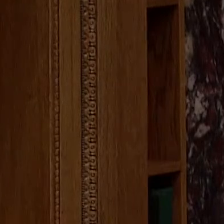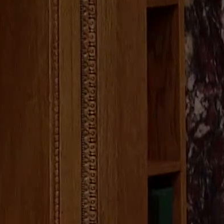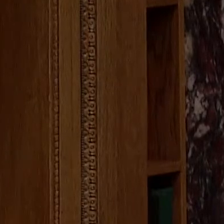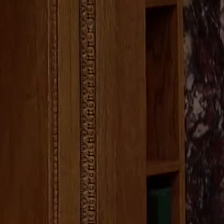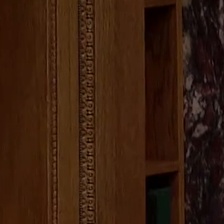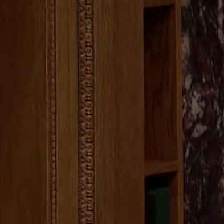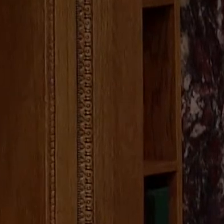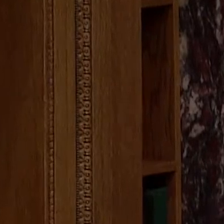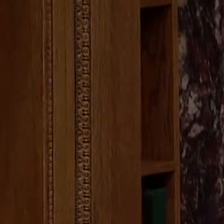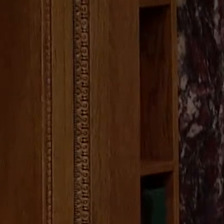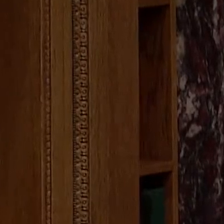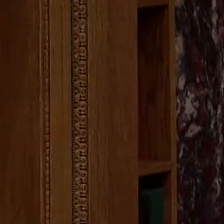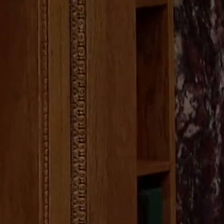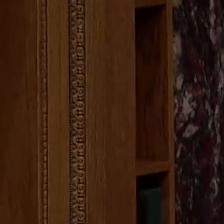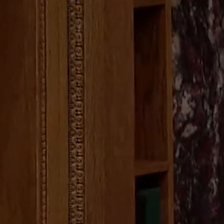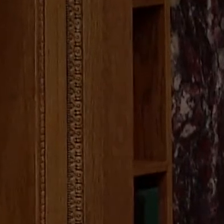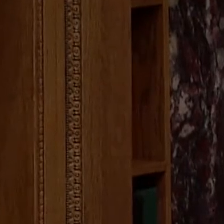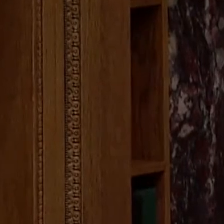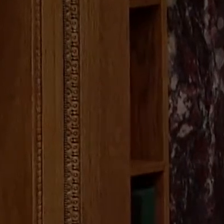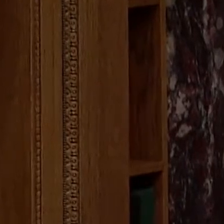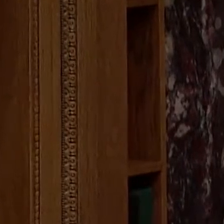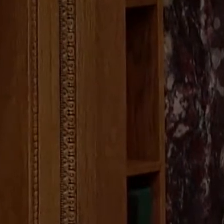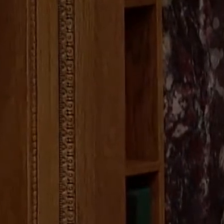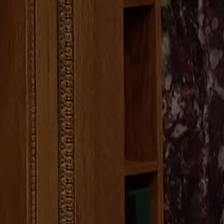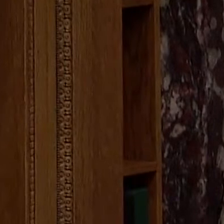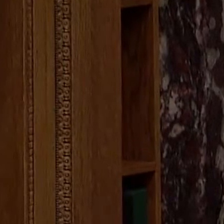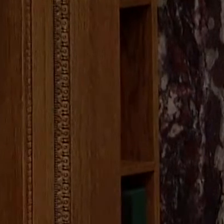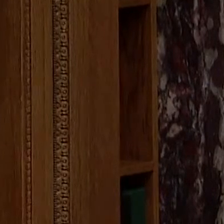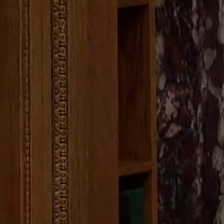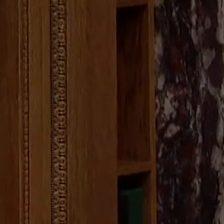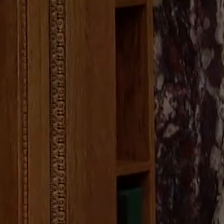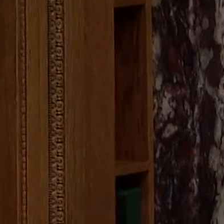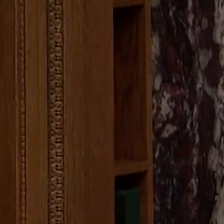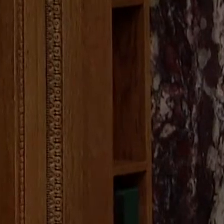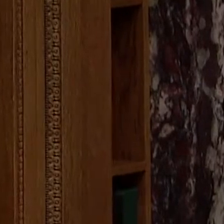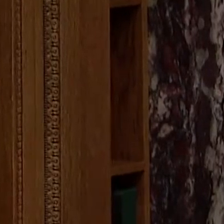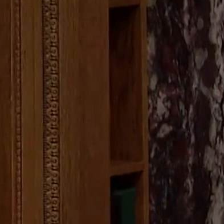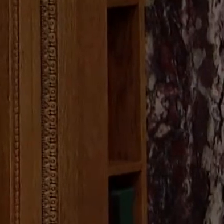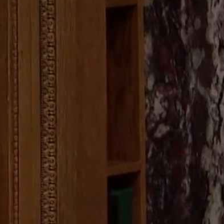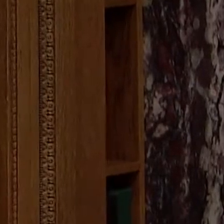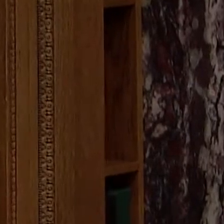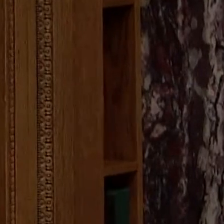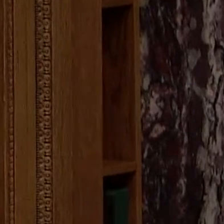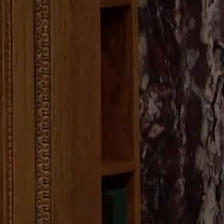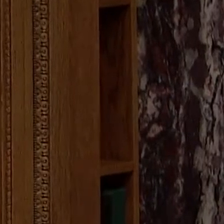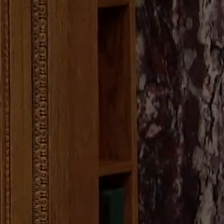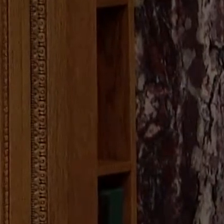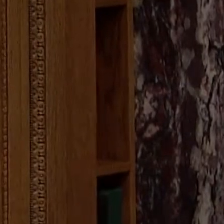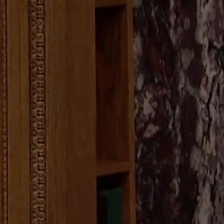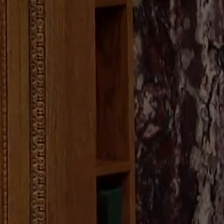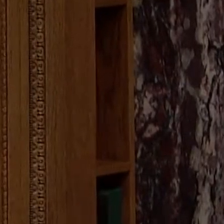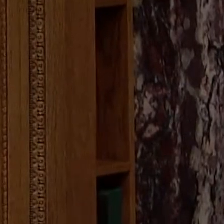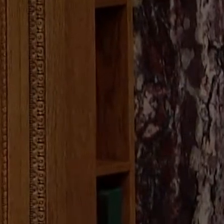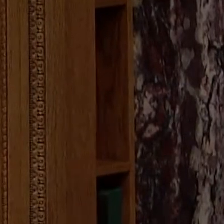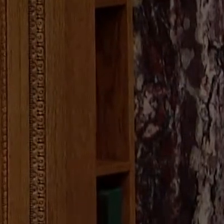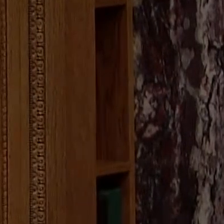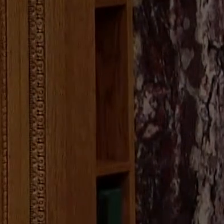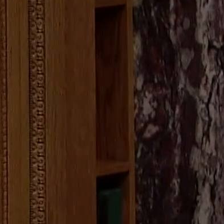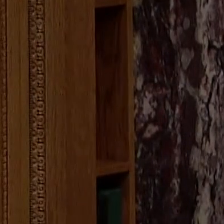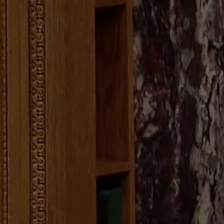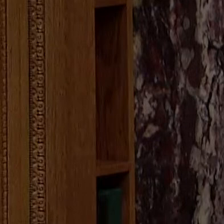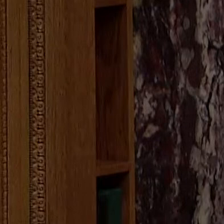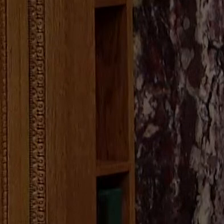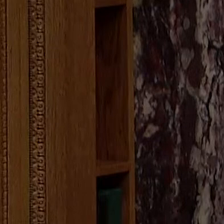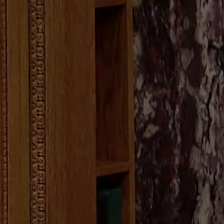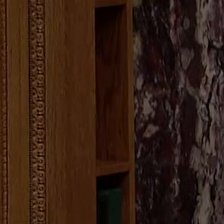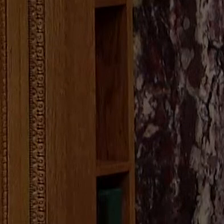deal with the phenomenon of an image that has been altered, and we can explore that perhaps a little further down